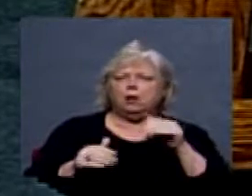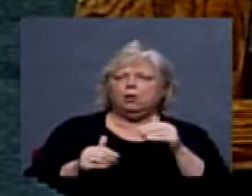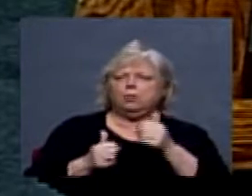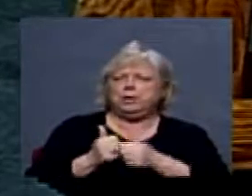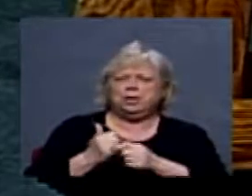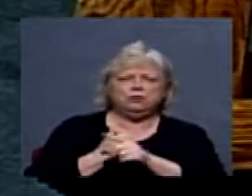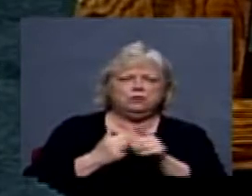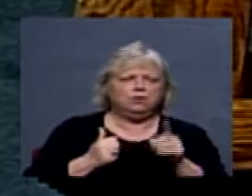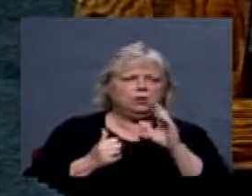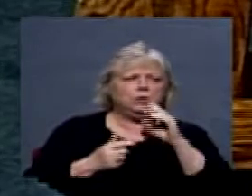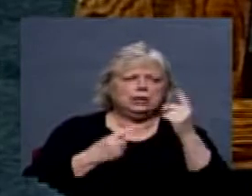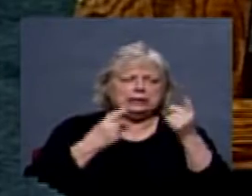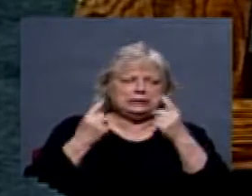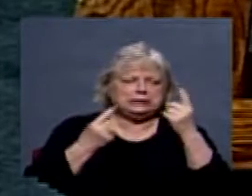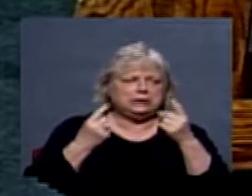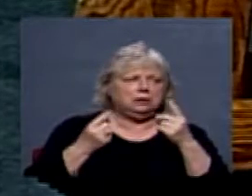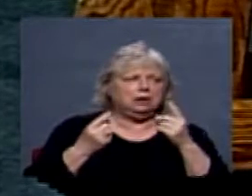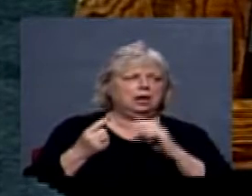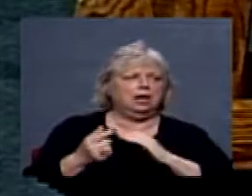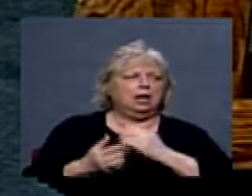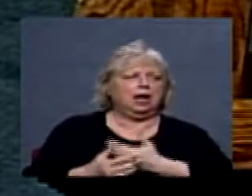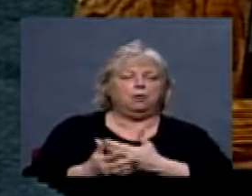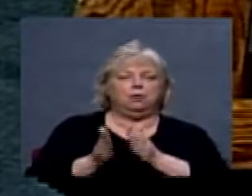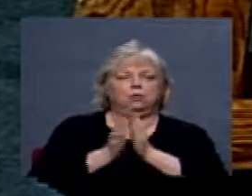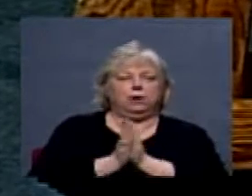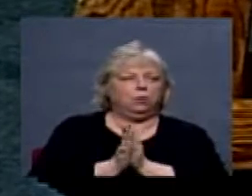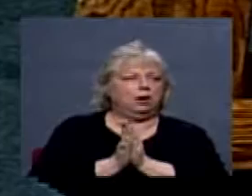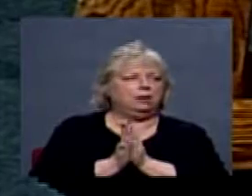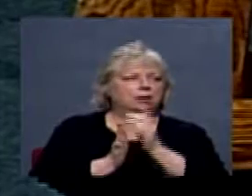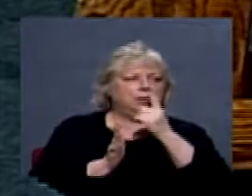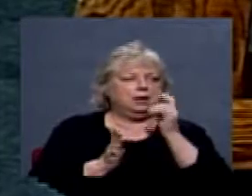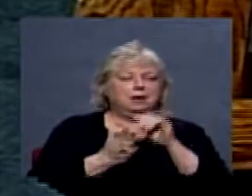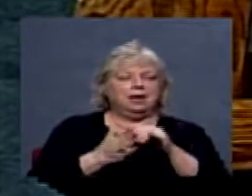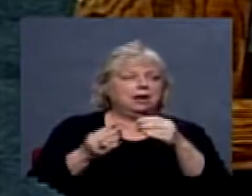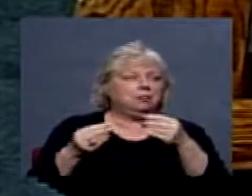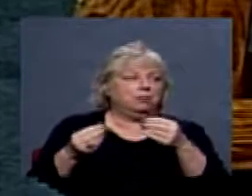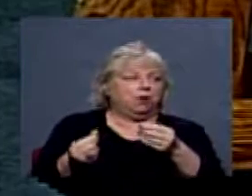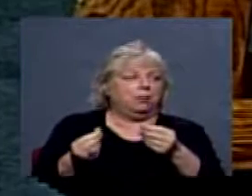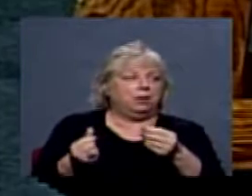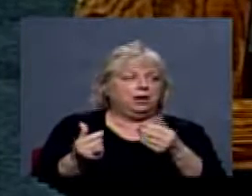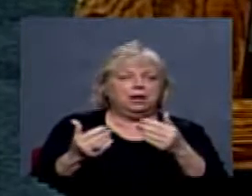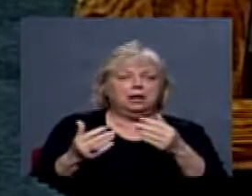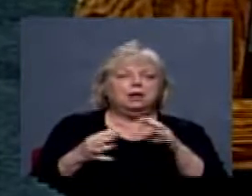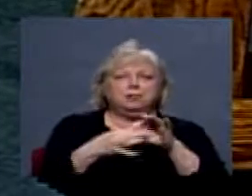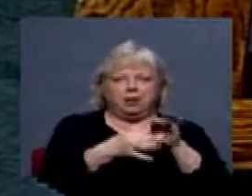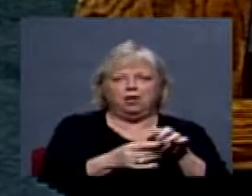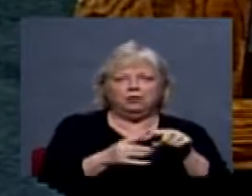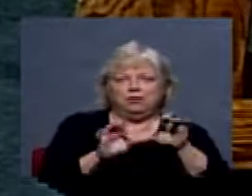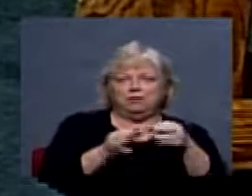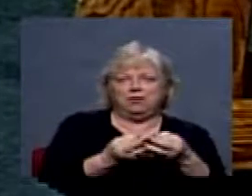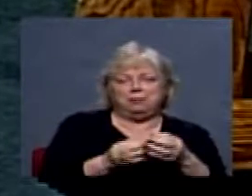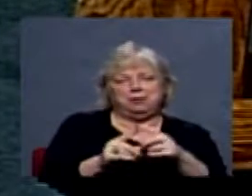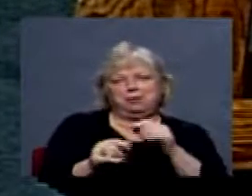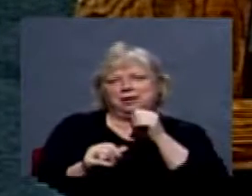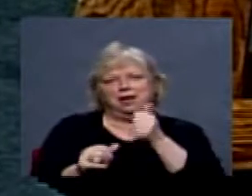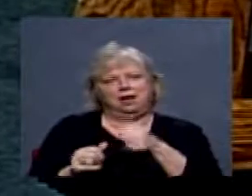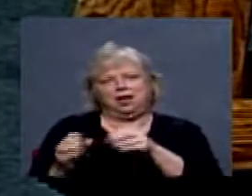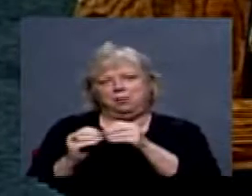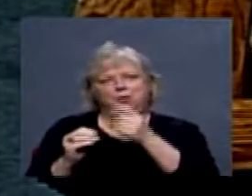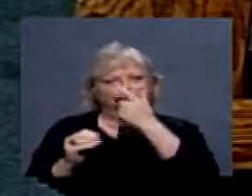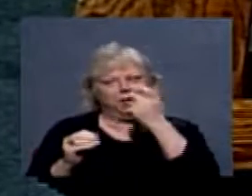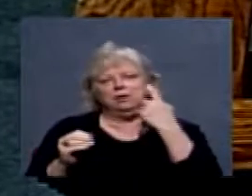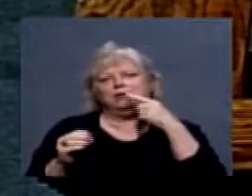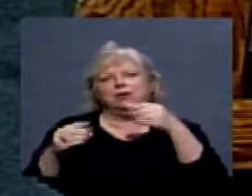you here would consider our request, because that property belongs to the family, but not anymore because it is on